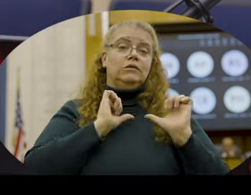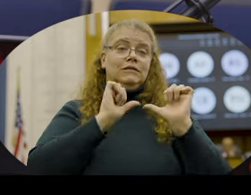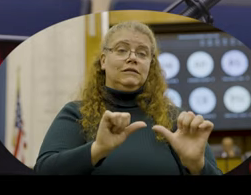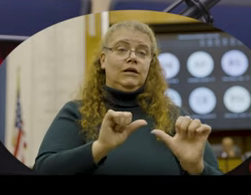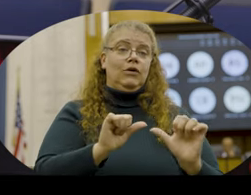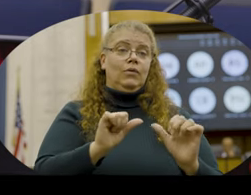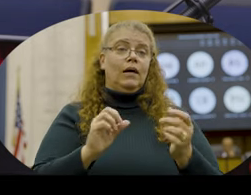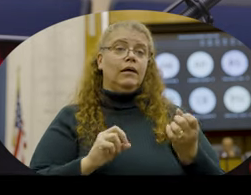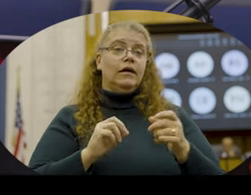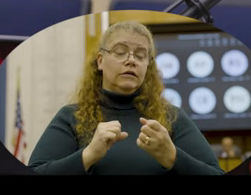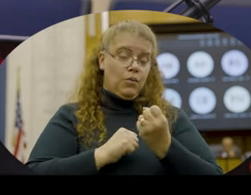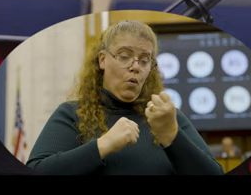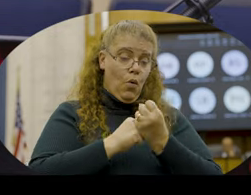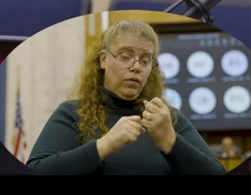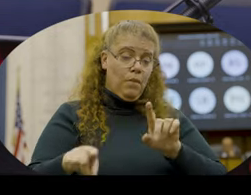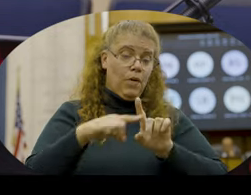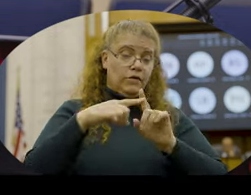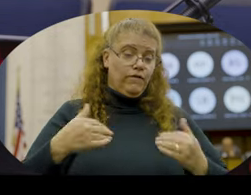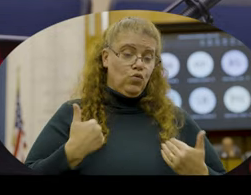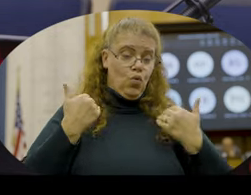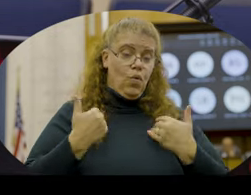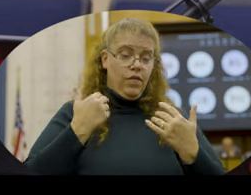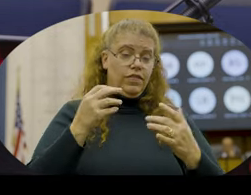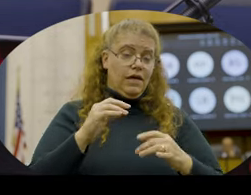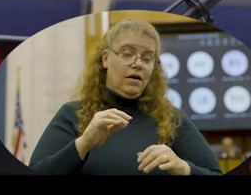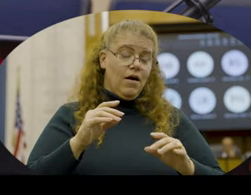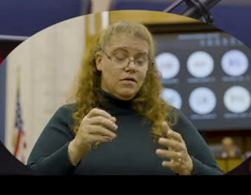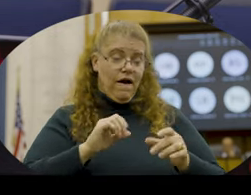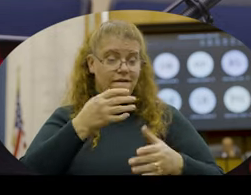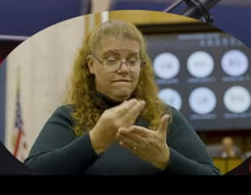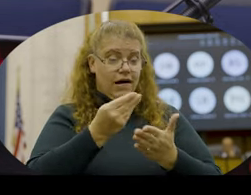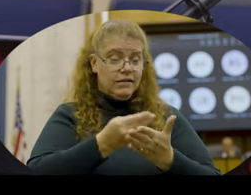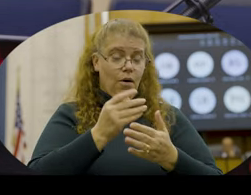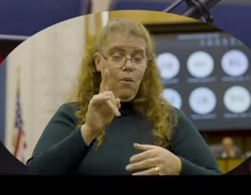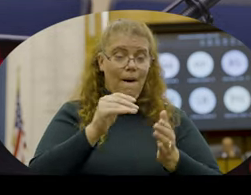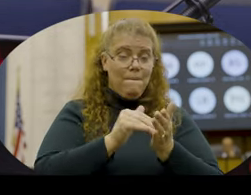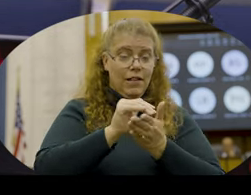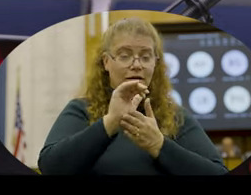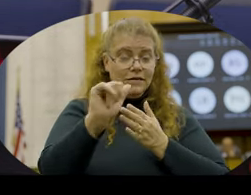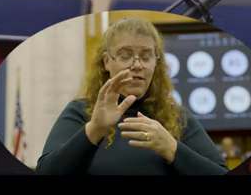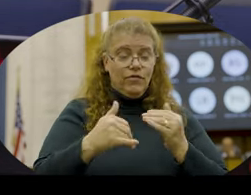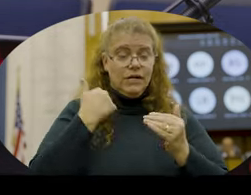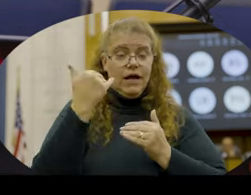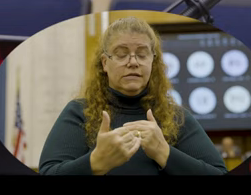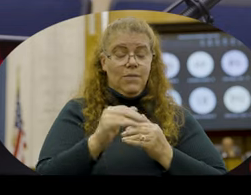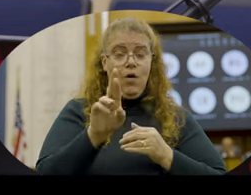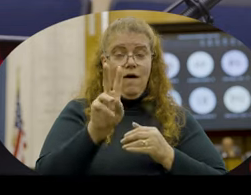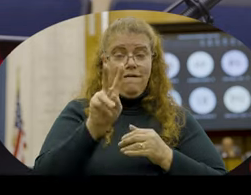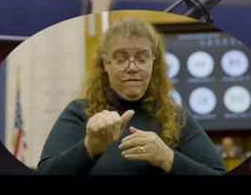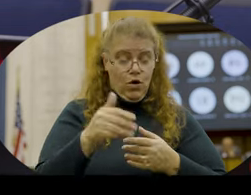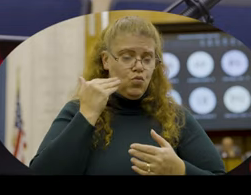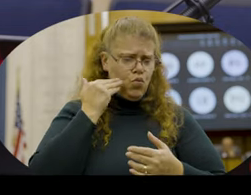experiences. I'm proud of the fact that every middle and elementary school student has access to quality after-school